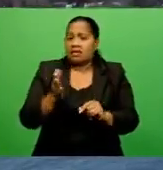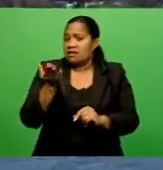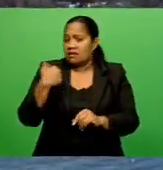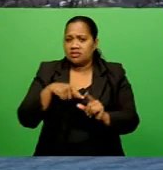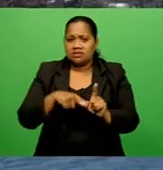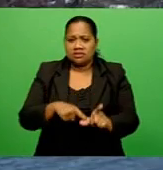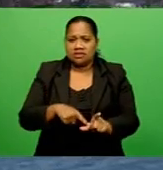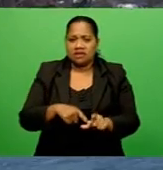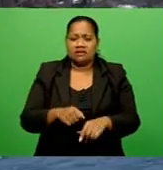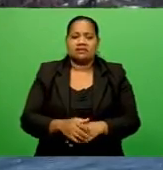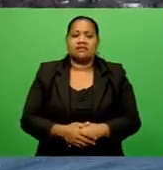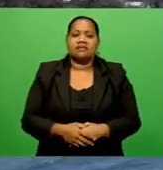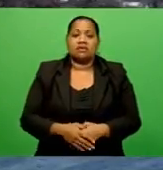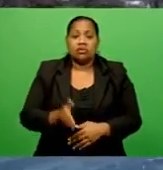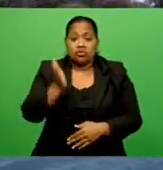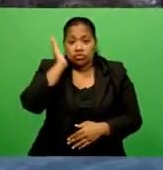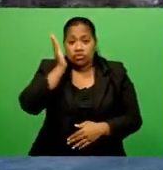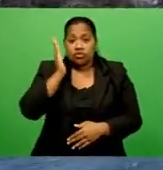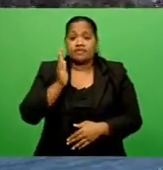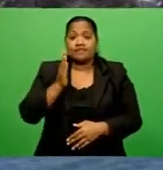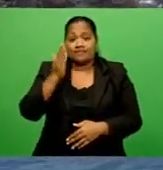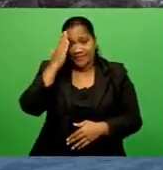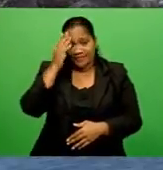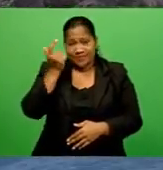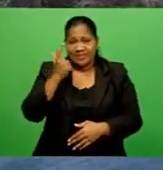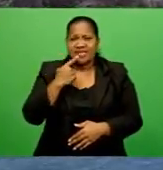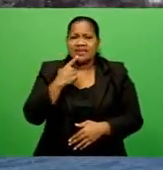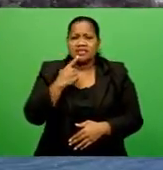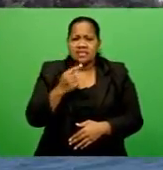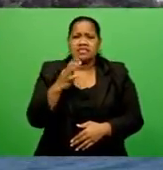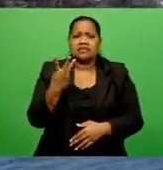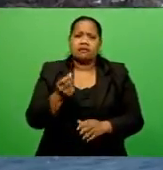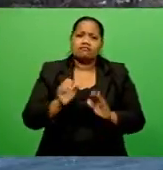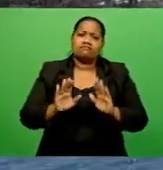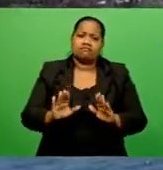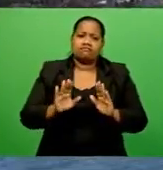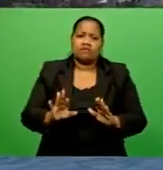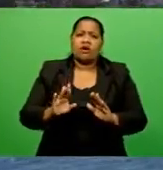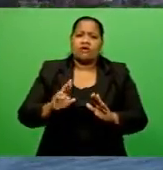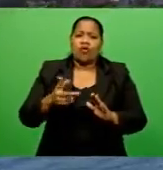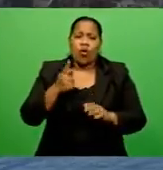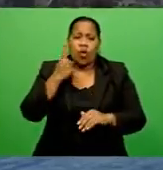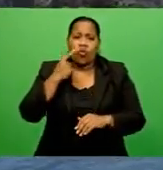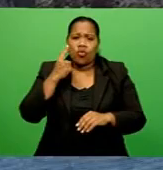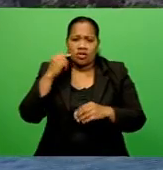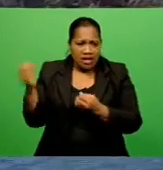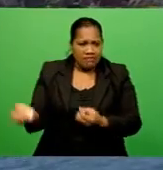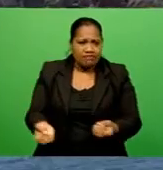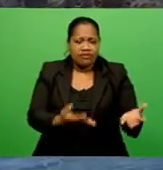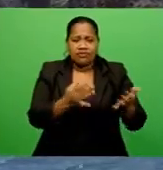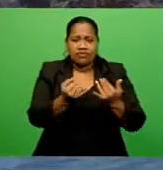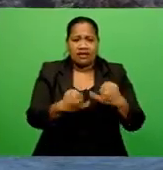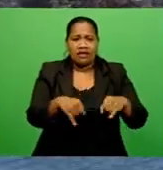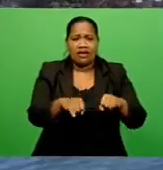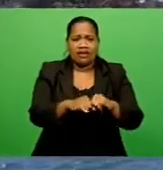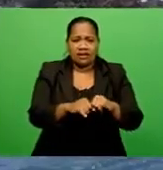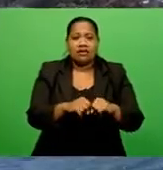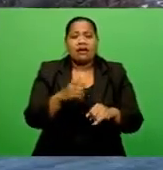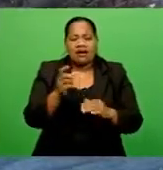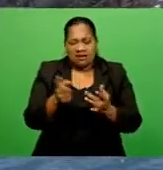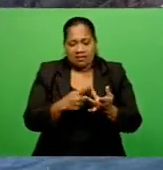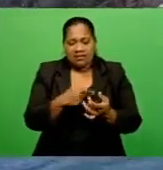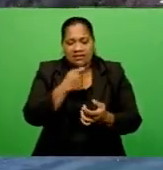suffered extensive damage. School head teacher Rishi Ram says they are waiting for the restoration of water supply to the island, which will take another few